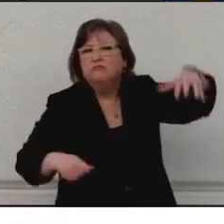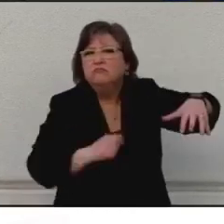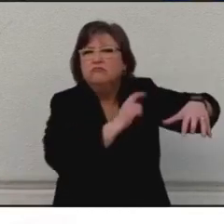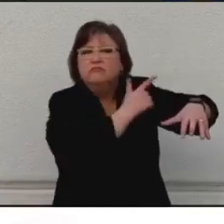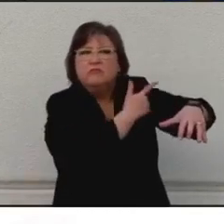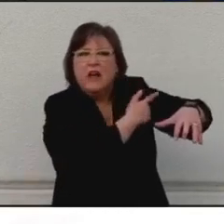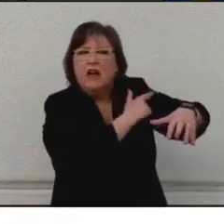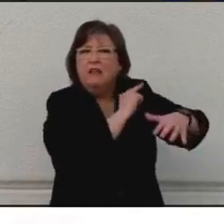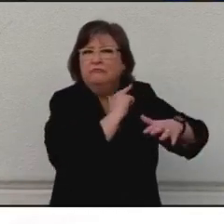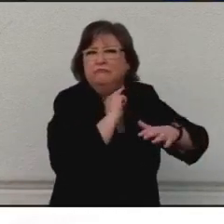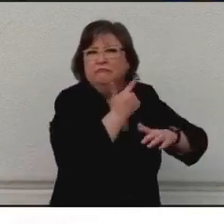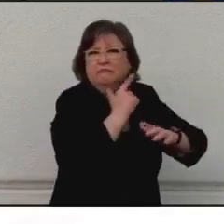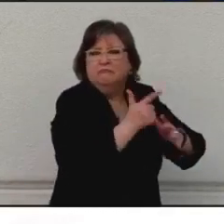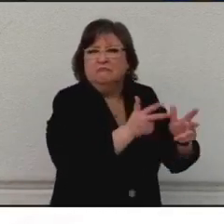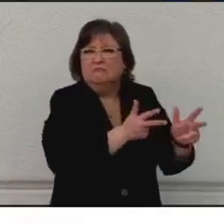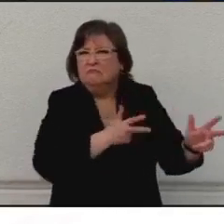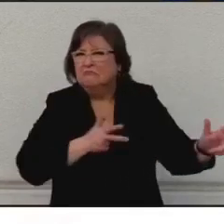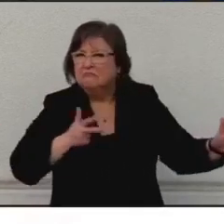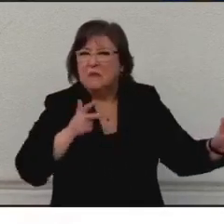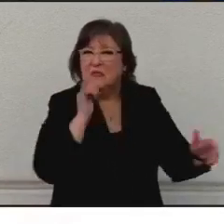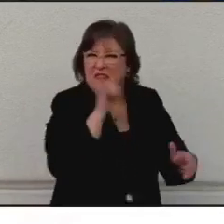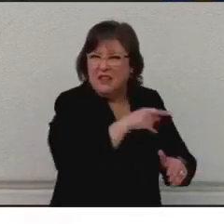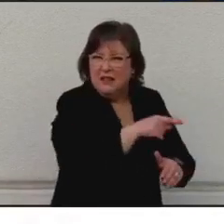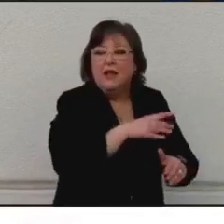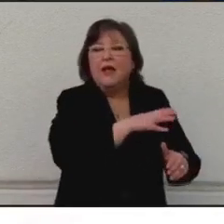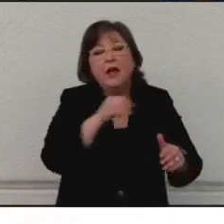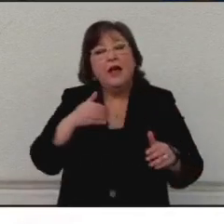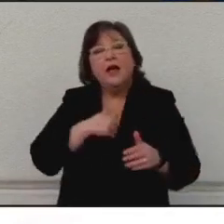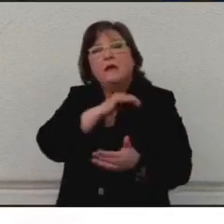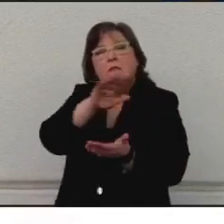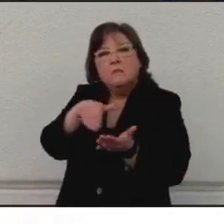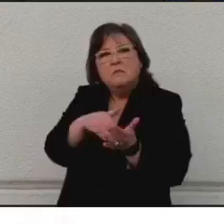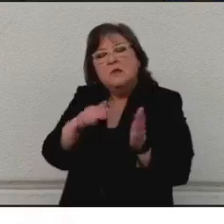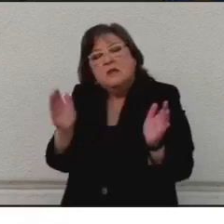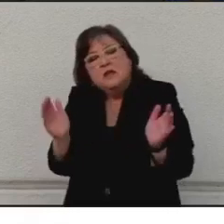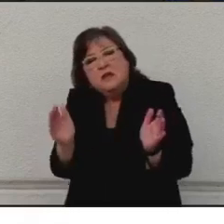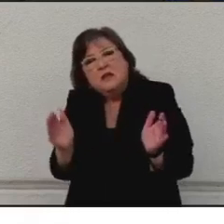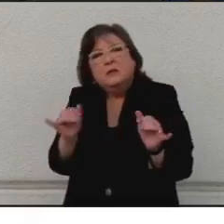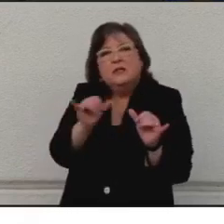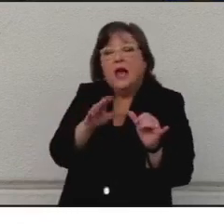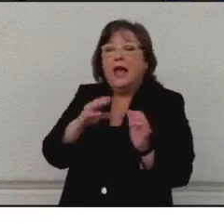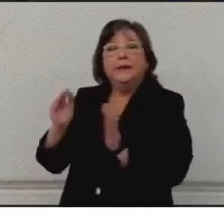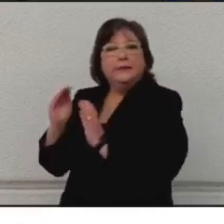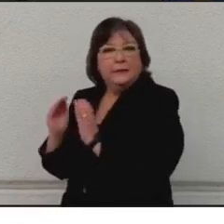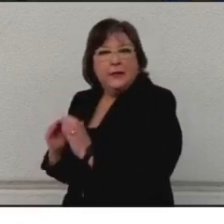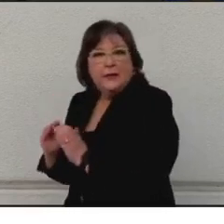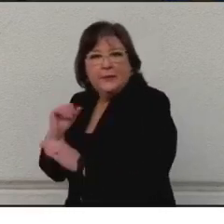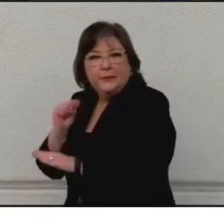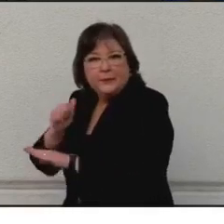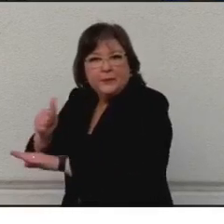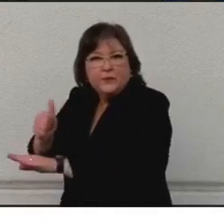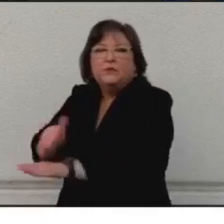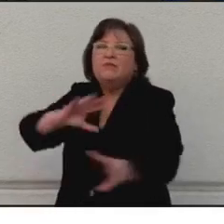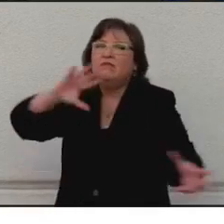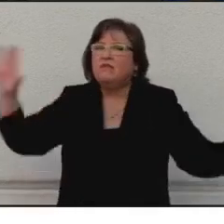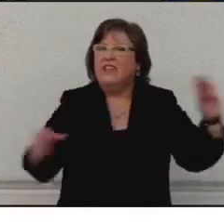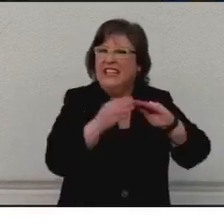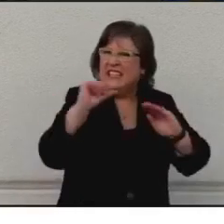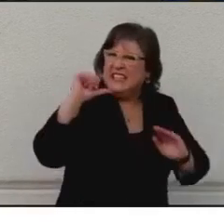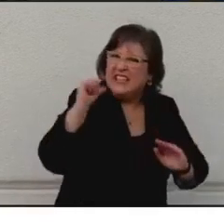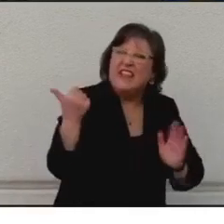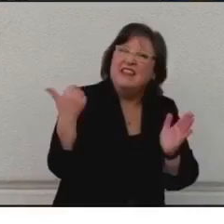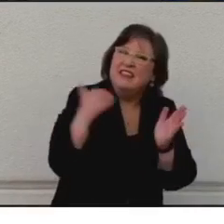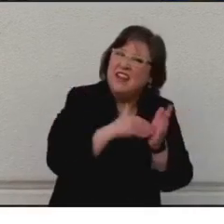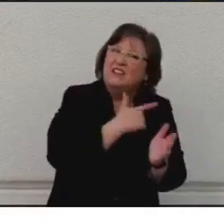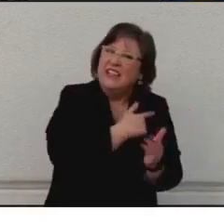as our medium and smaller sites. So this expansion of eligibility